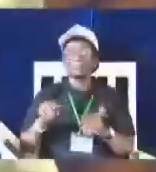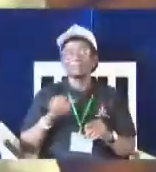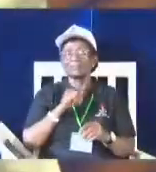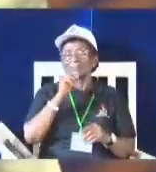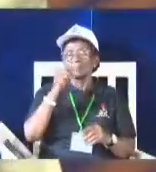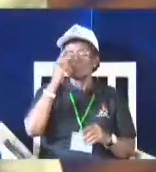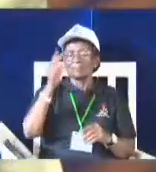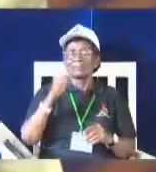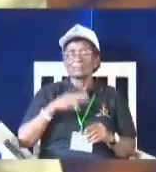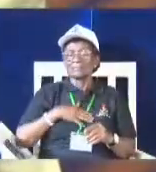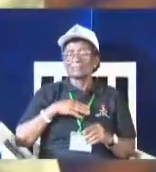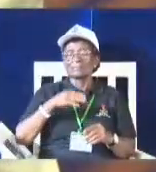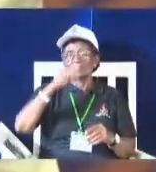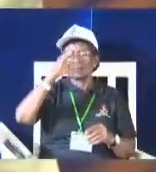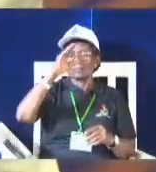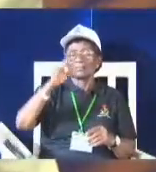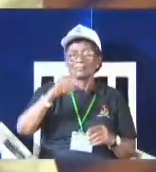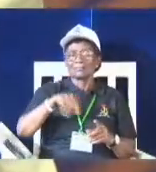When I saw him,